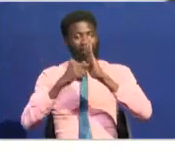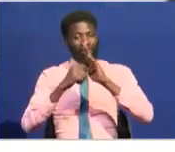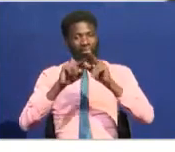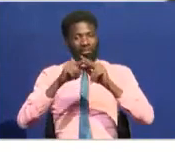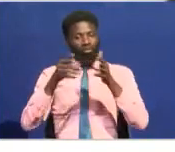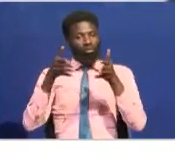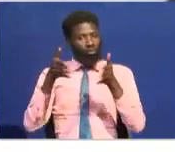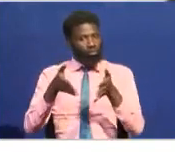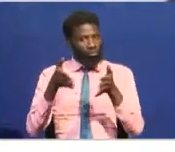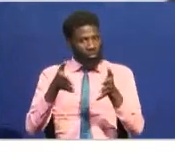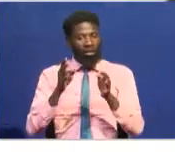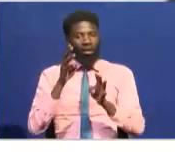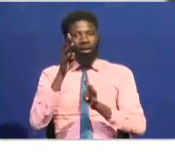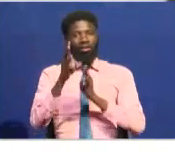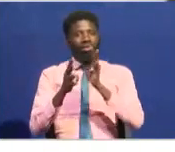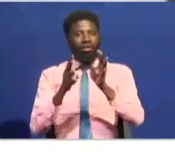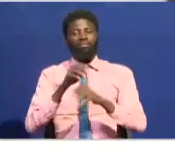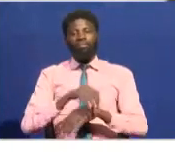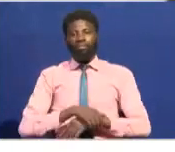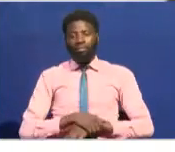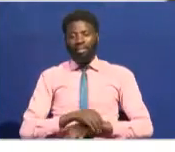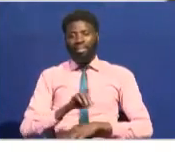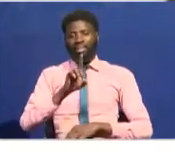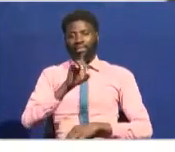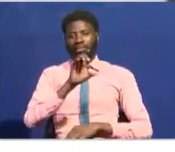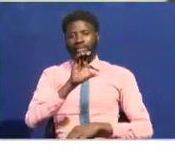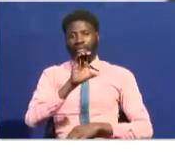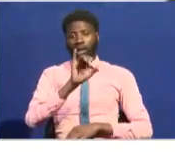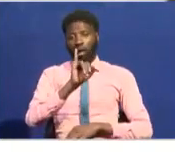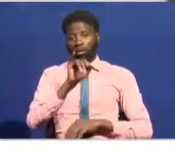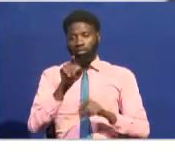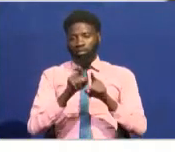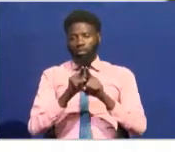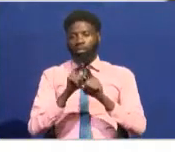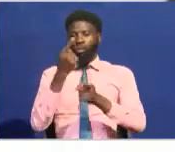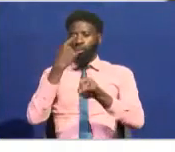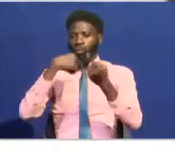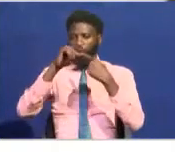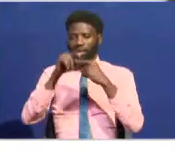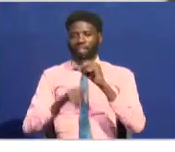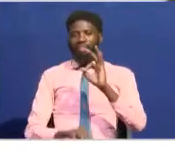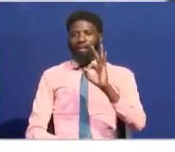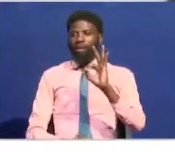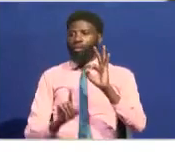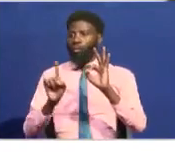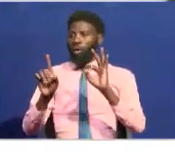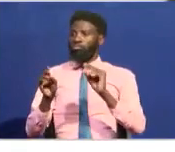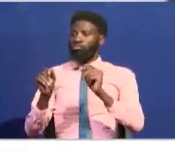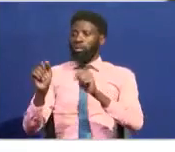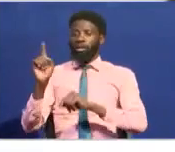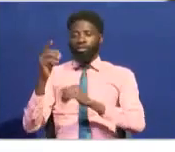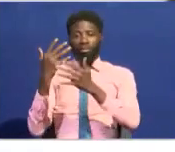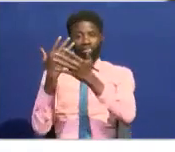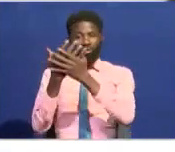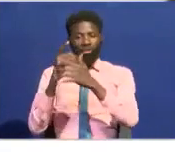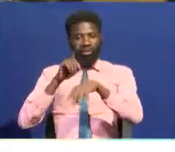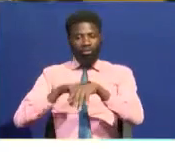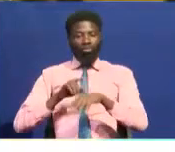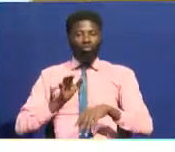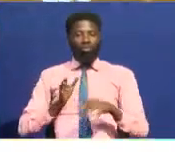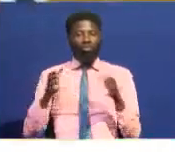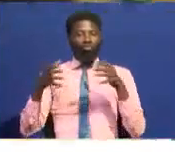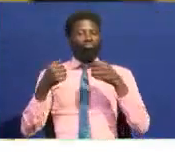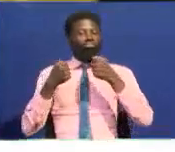Gymnasium. Meanwhile, DCI volleyball team also carried the day with a 3-1 win against Nairobi Prisons in women's matches.